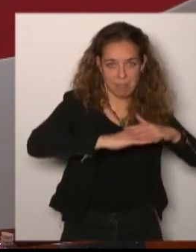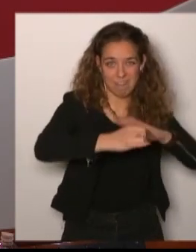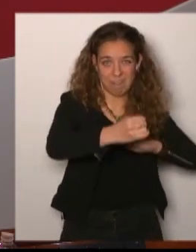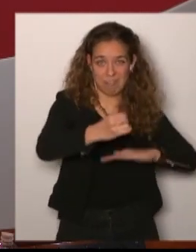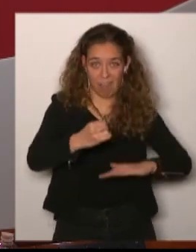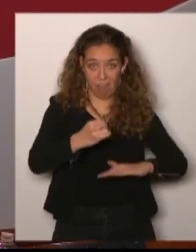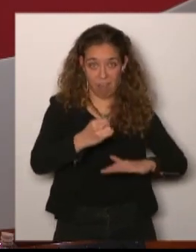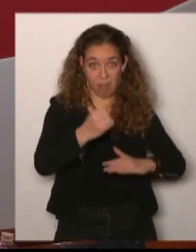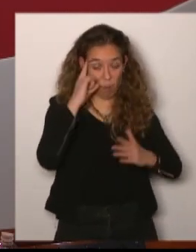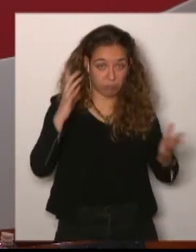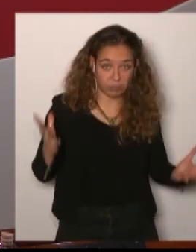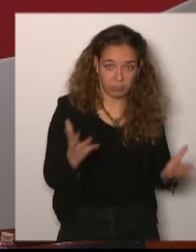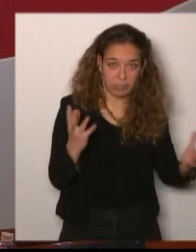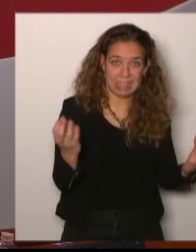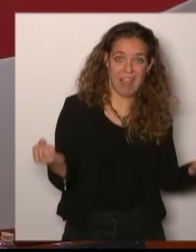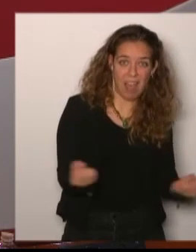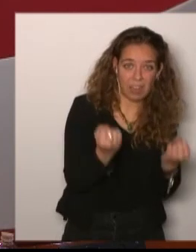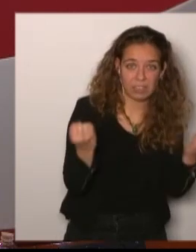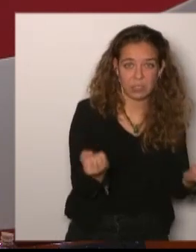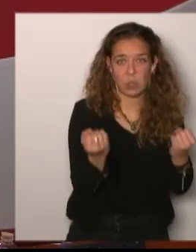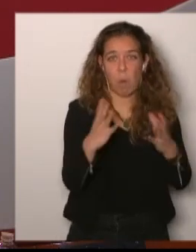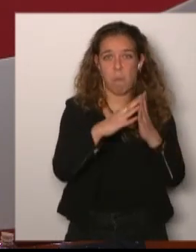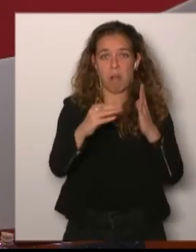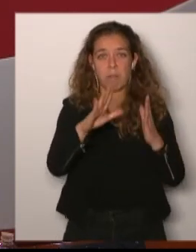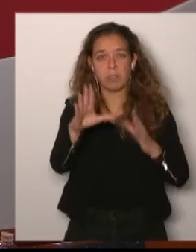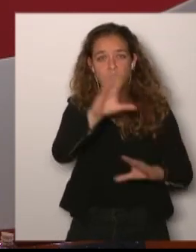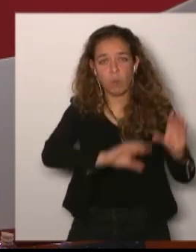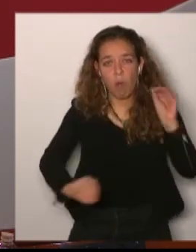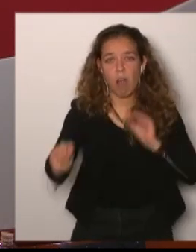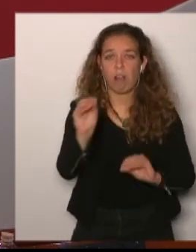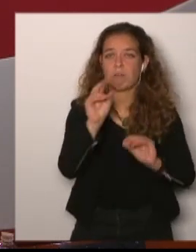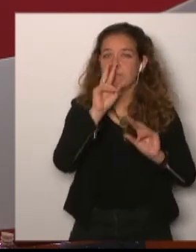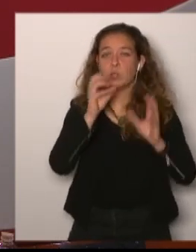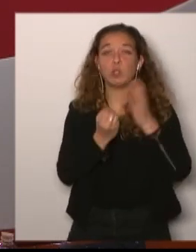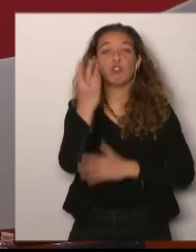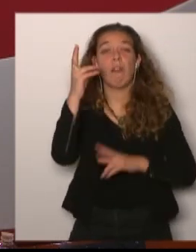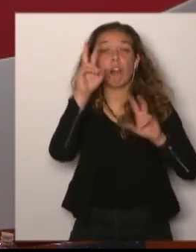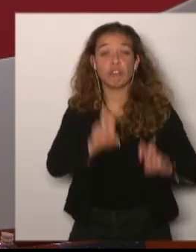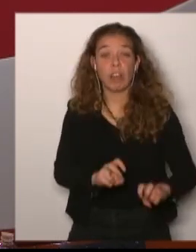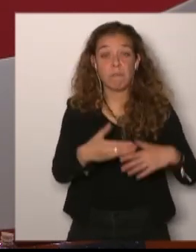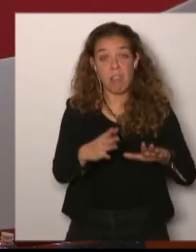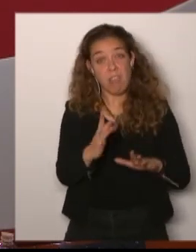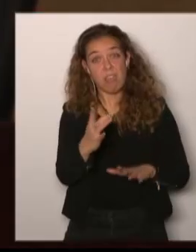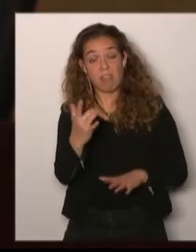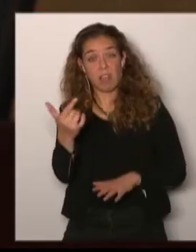promoting model of cares, for promoting new integrated research. The fact that you are on scene is